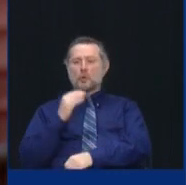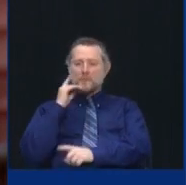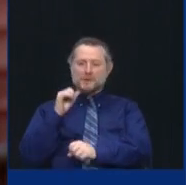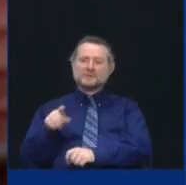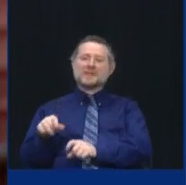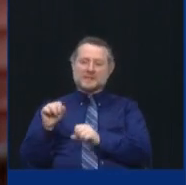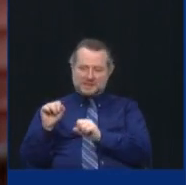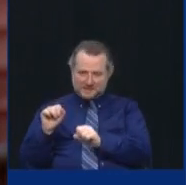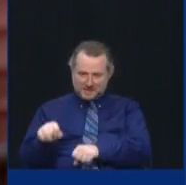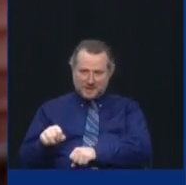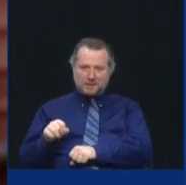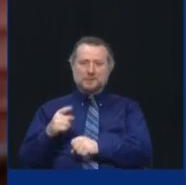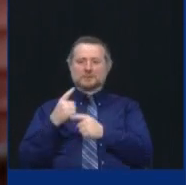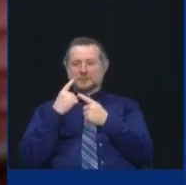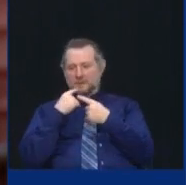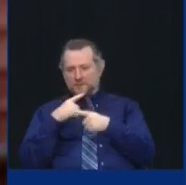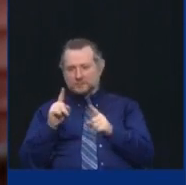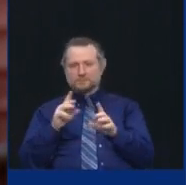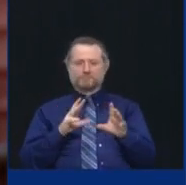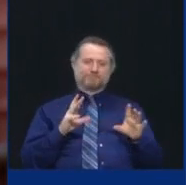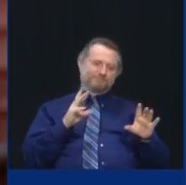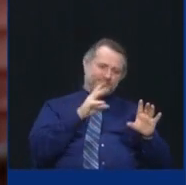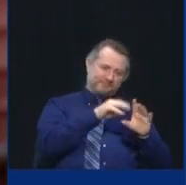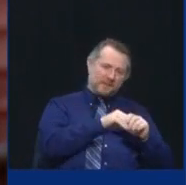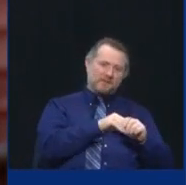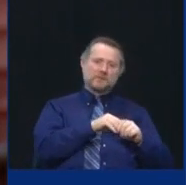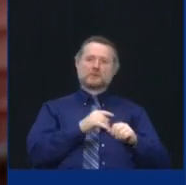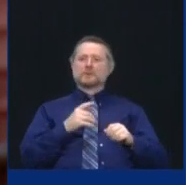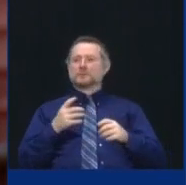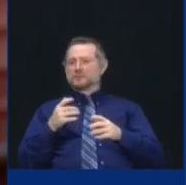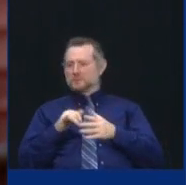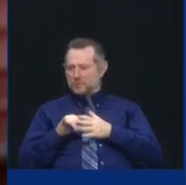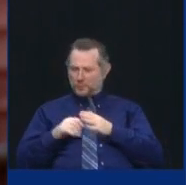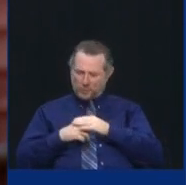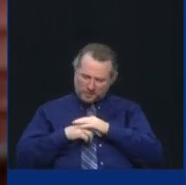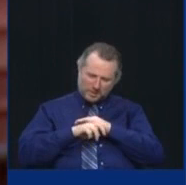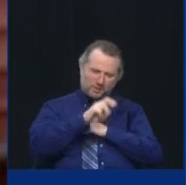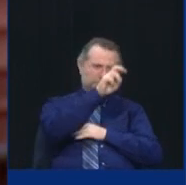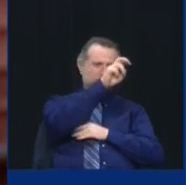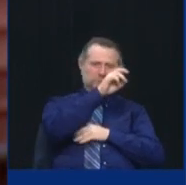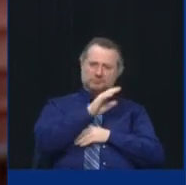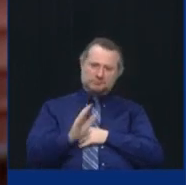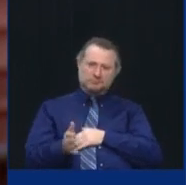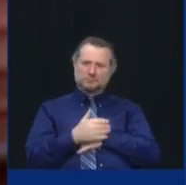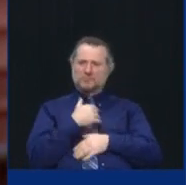be engaged and removed from the subways. We proved that